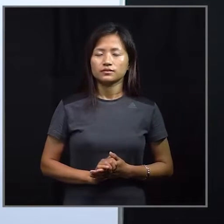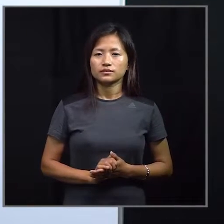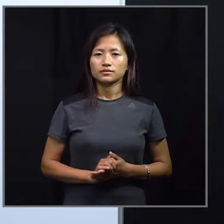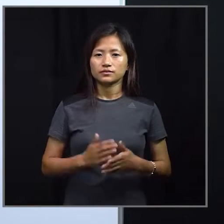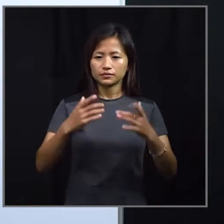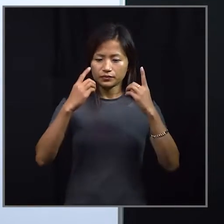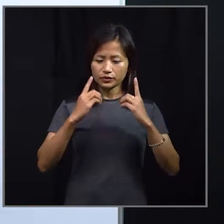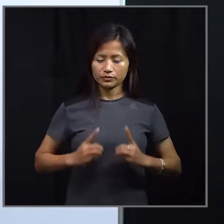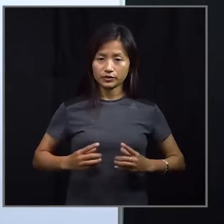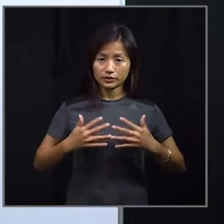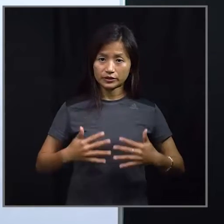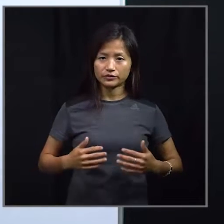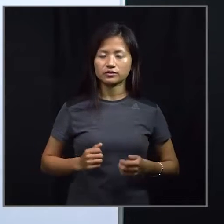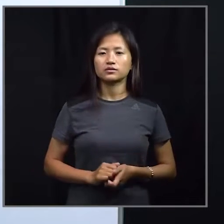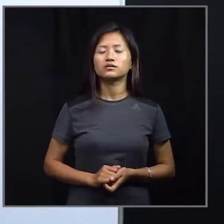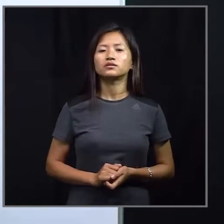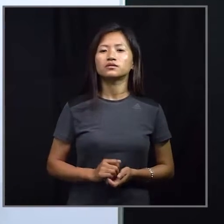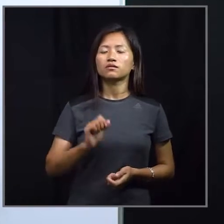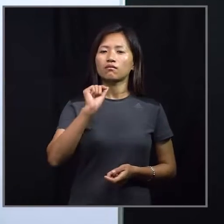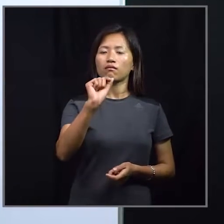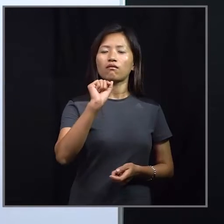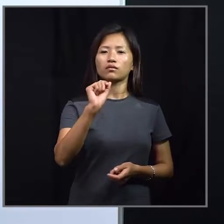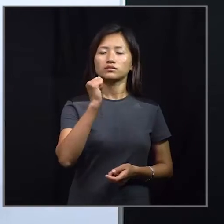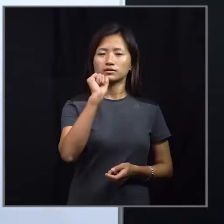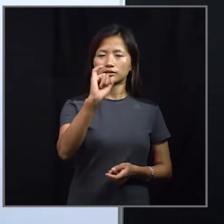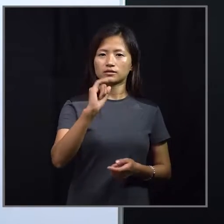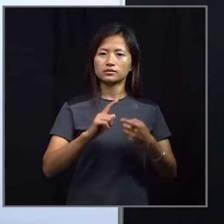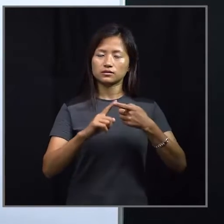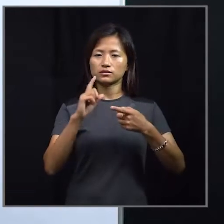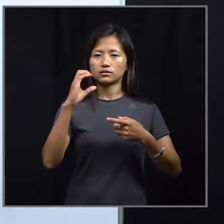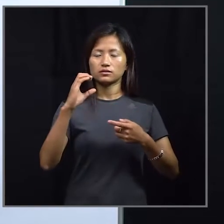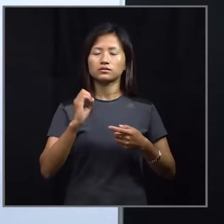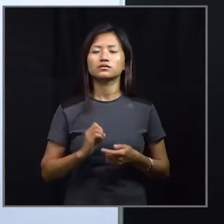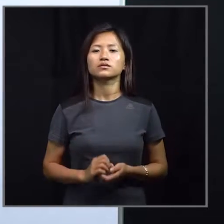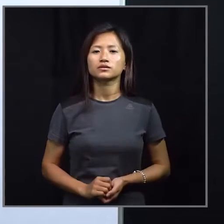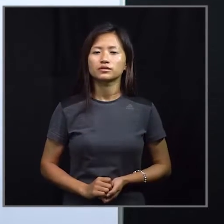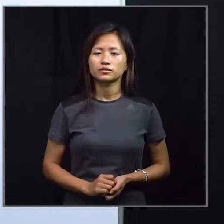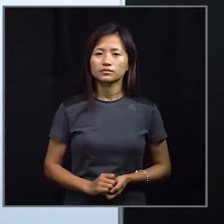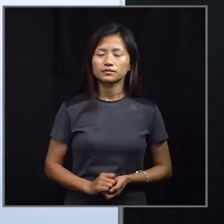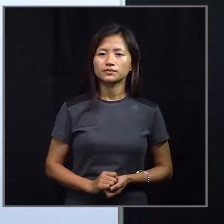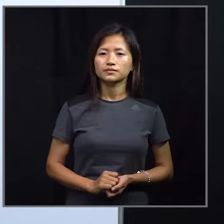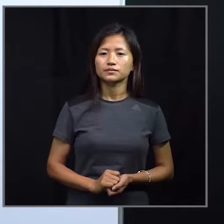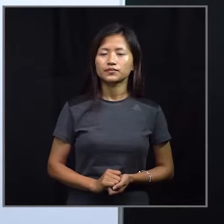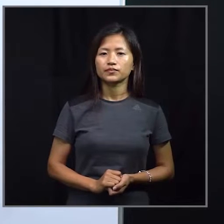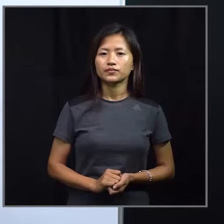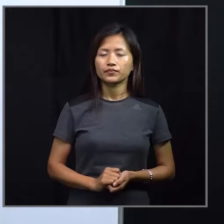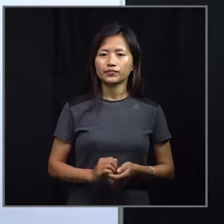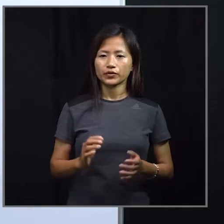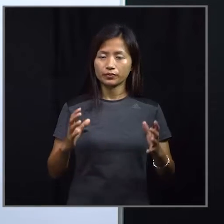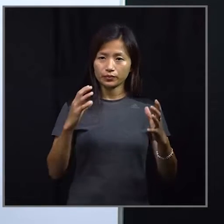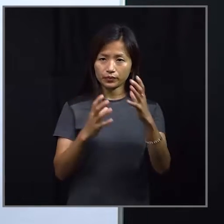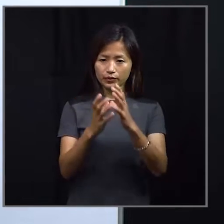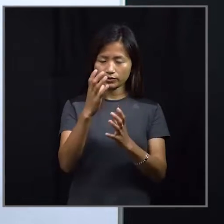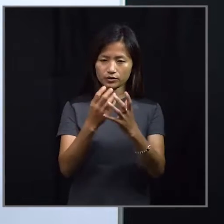the behavior of individual economic units. Listen very carefully. The branch of